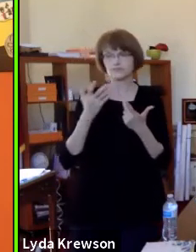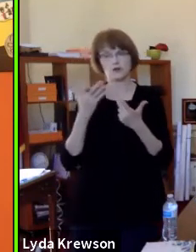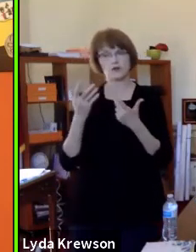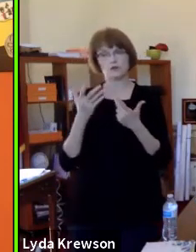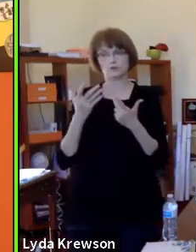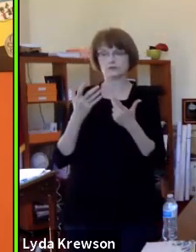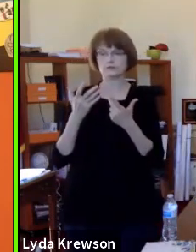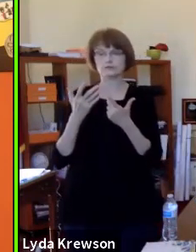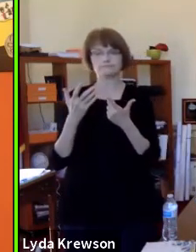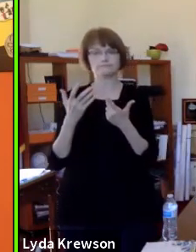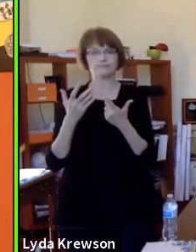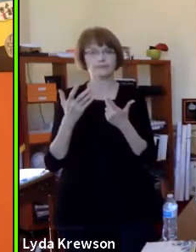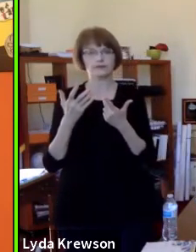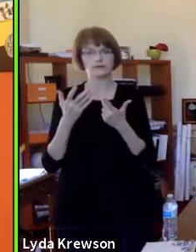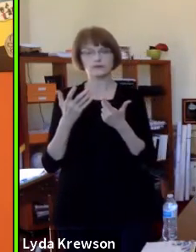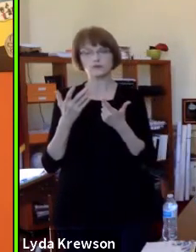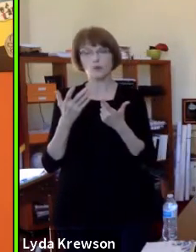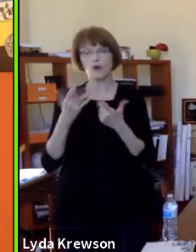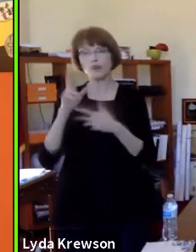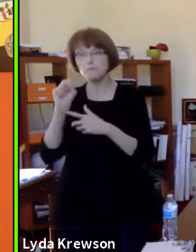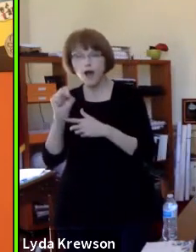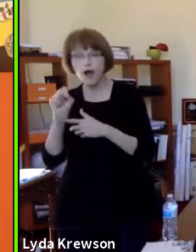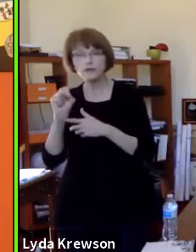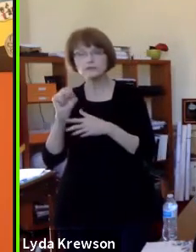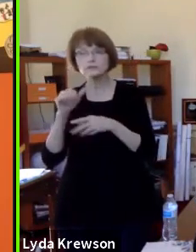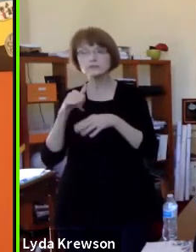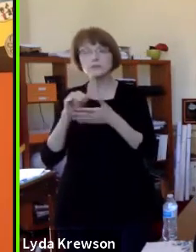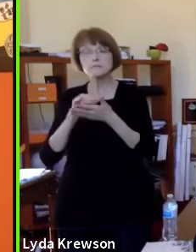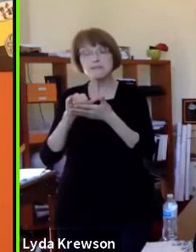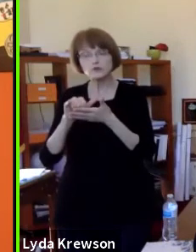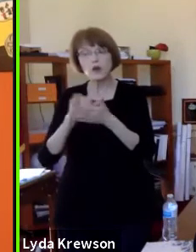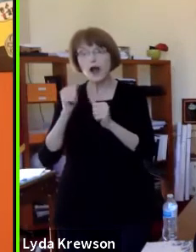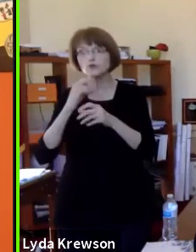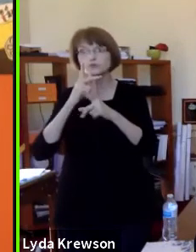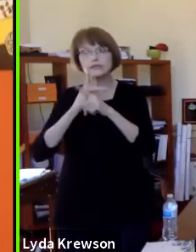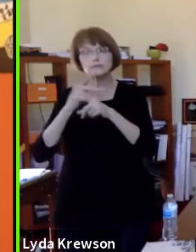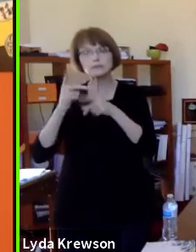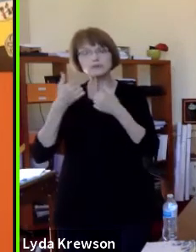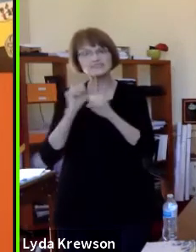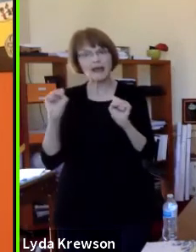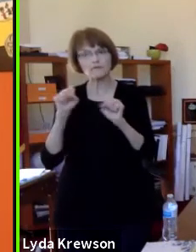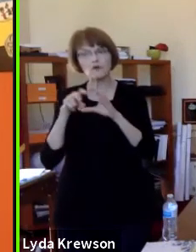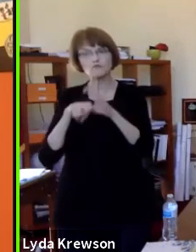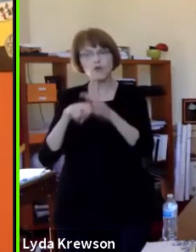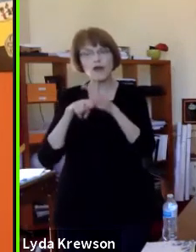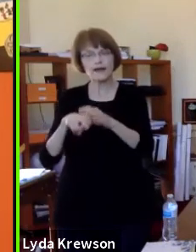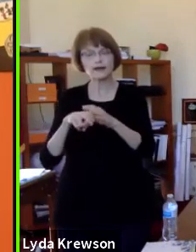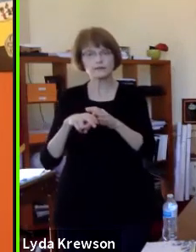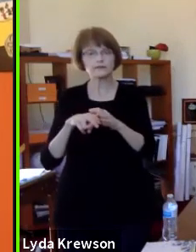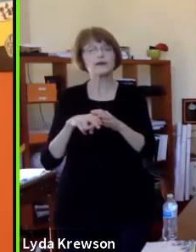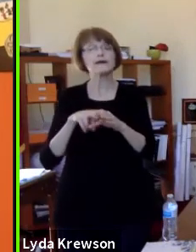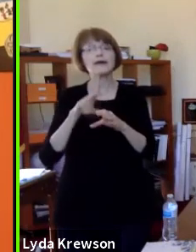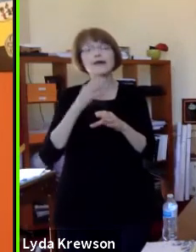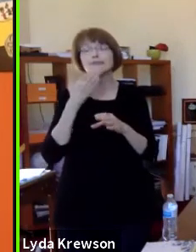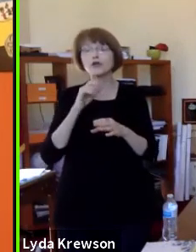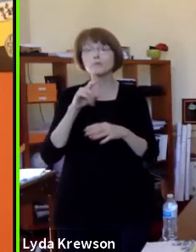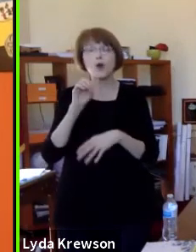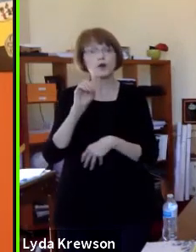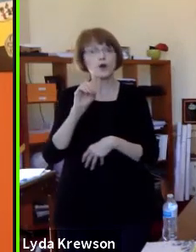around on public transportation? Well, thank you, Margot. That's a great question too. Another good question from